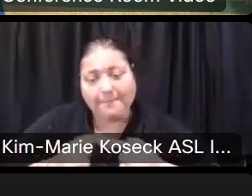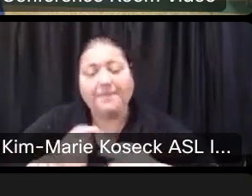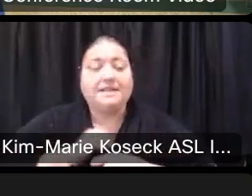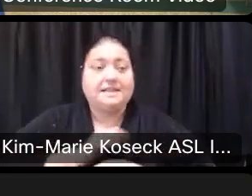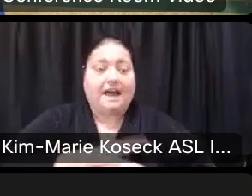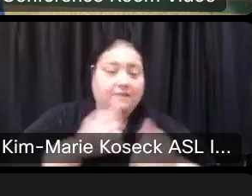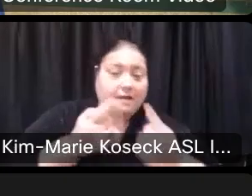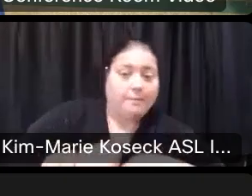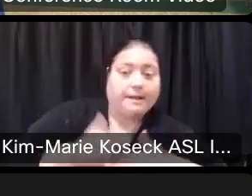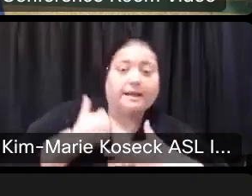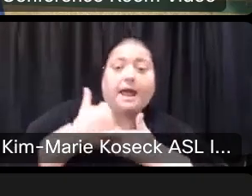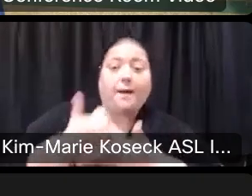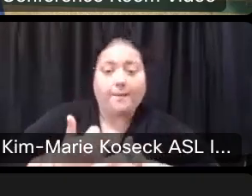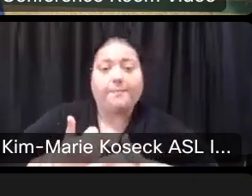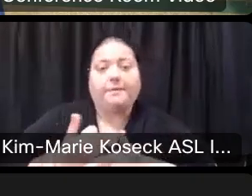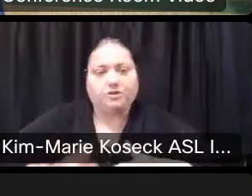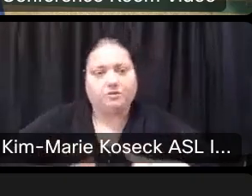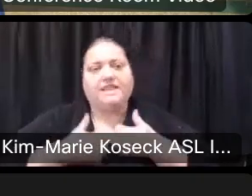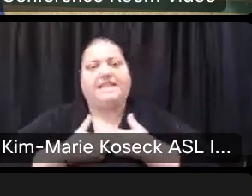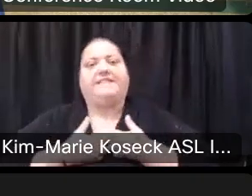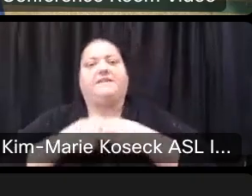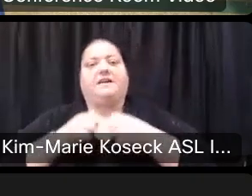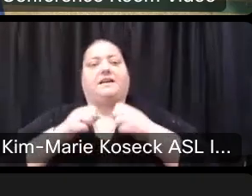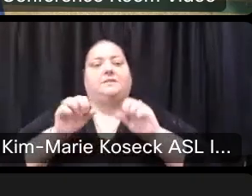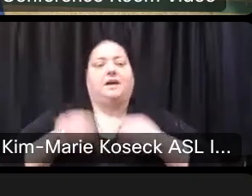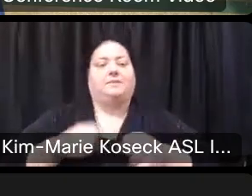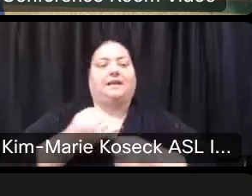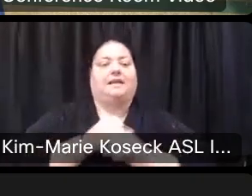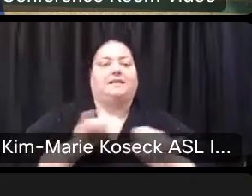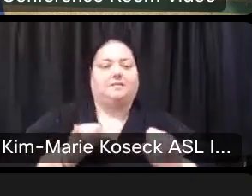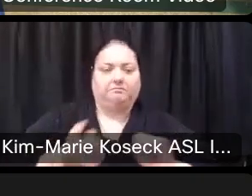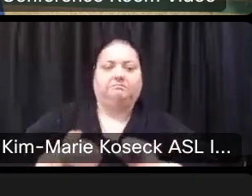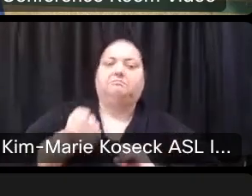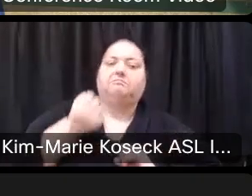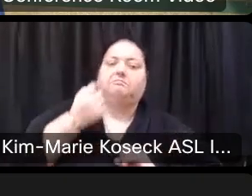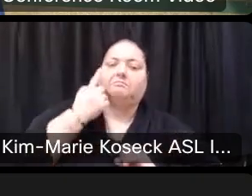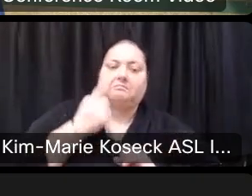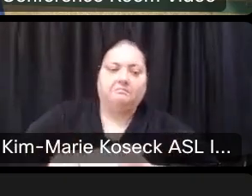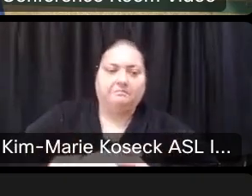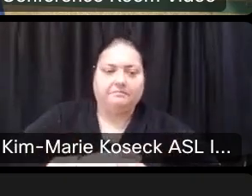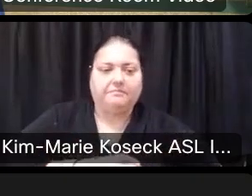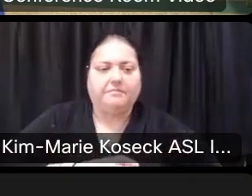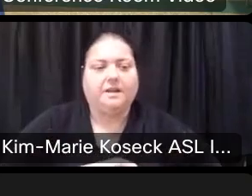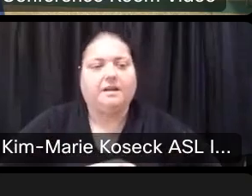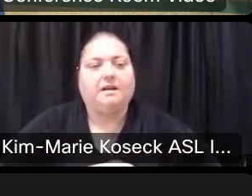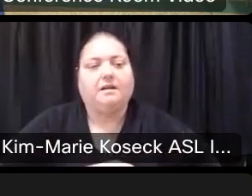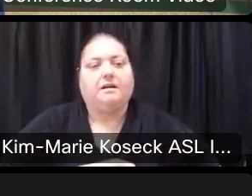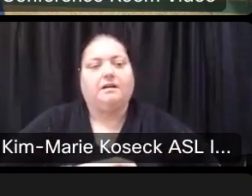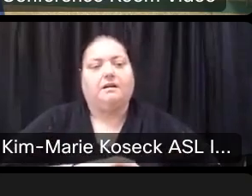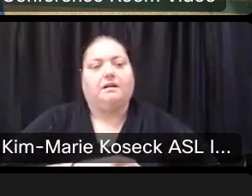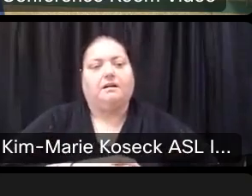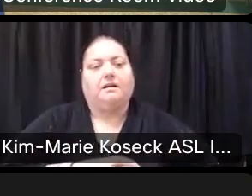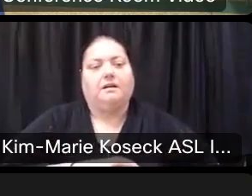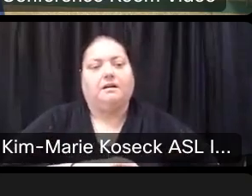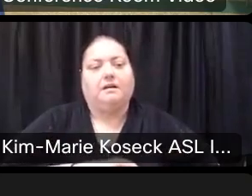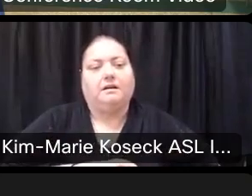in and helping them live independently as possible. Okay, That's gotcha. what I'm saying. Okay, gotcha. I did